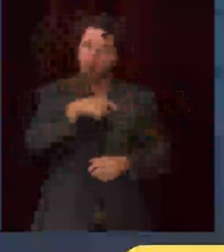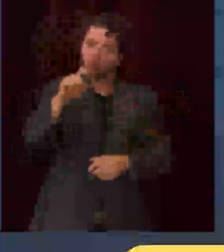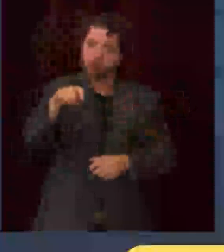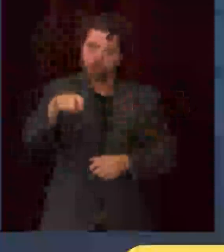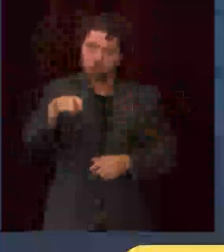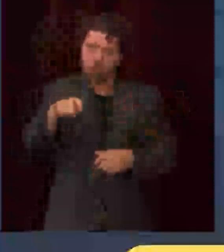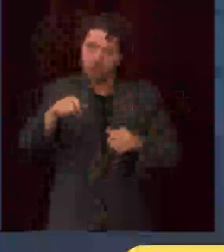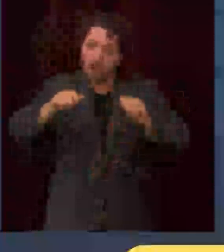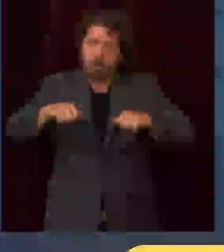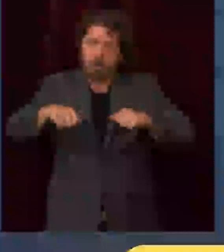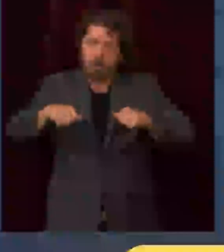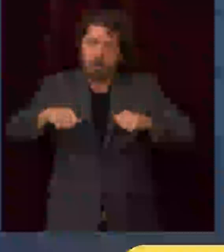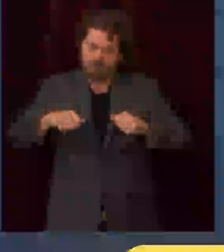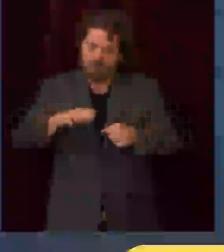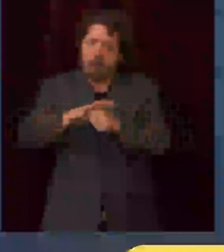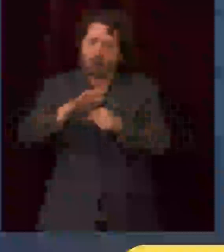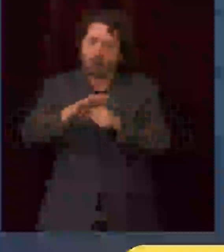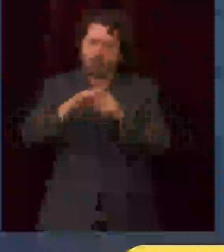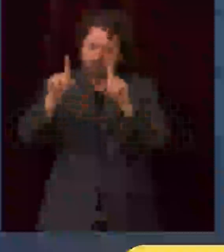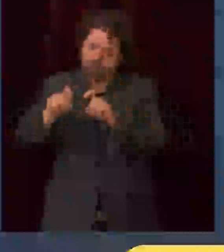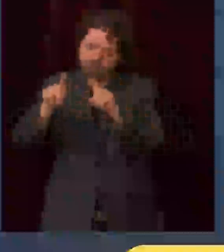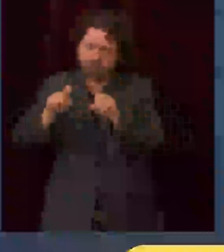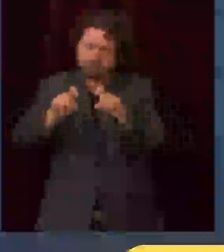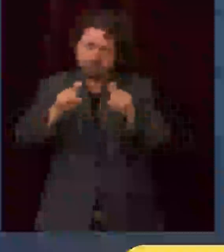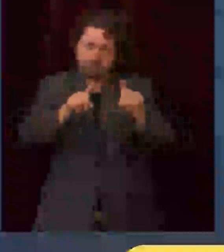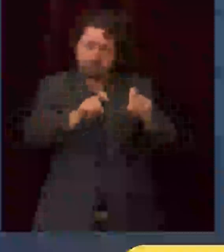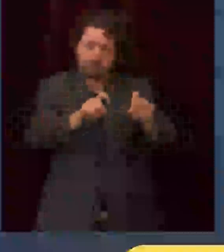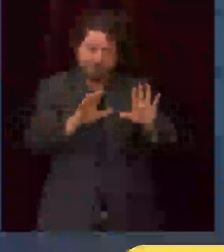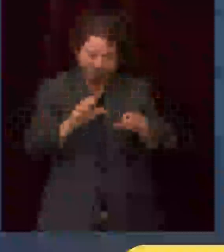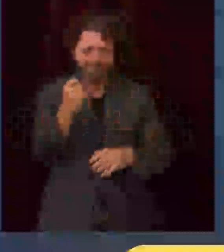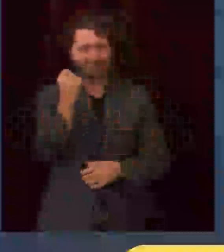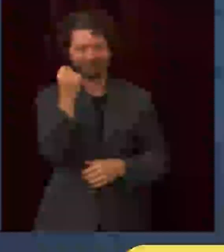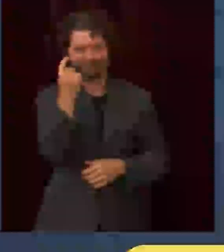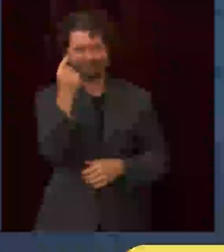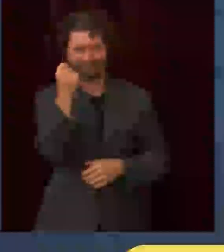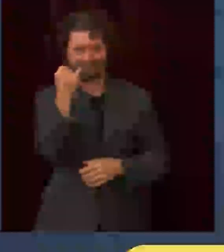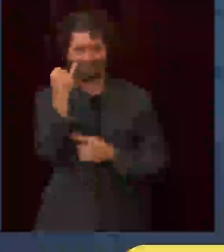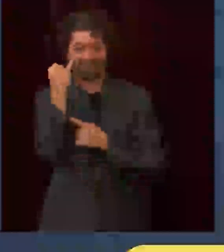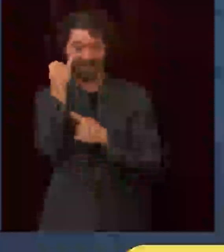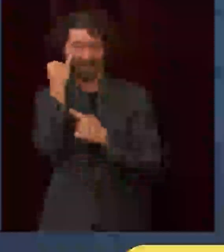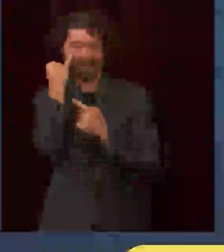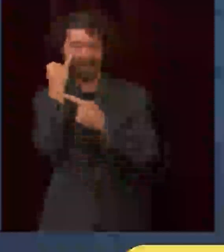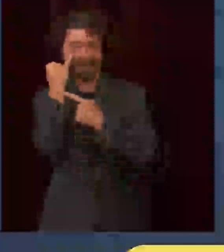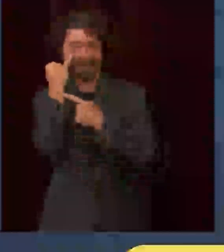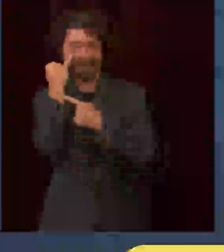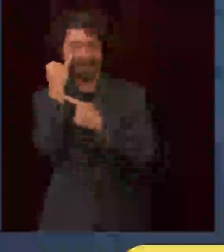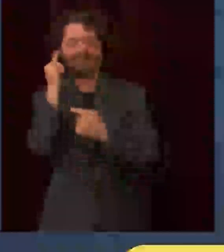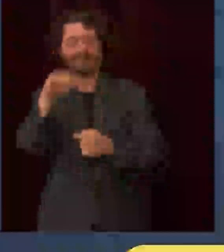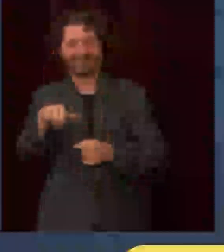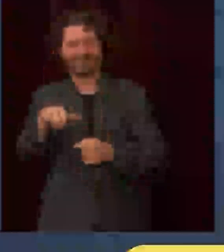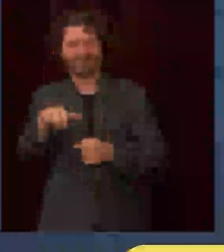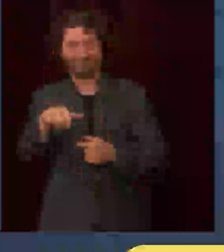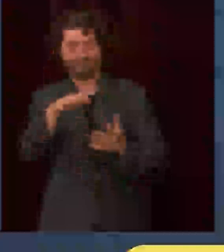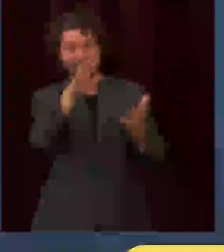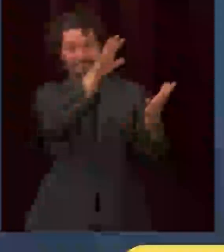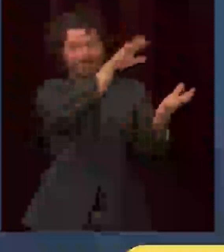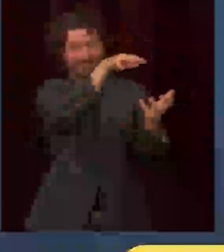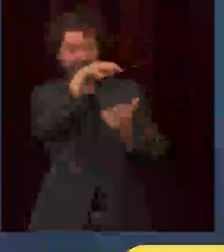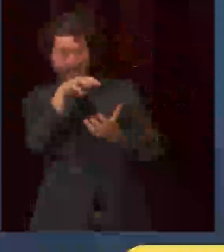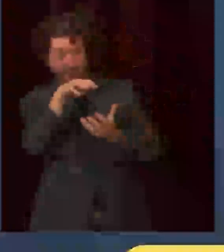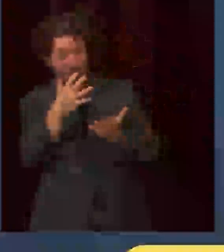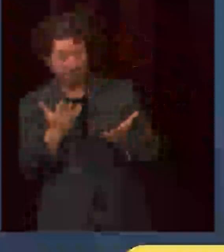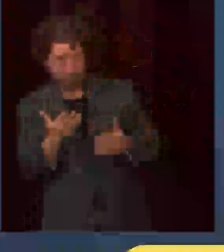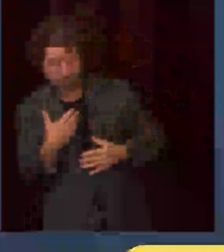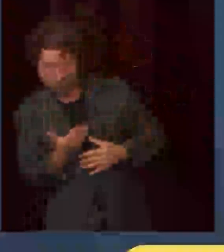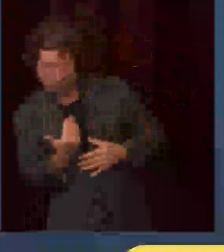That is an if, however, though, because that supply chain has been fragile and some things we've been promised have not come through. So we just have